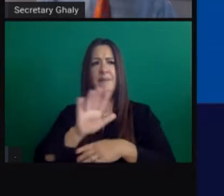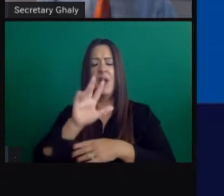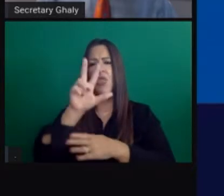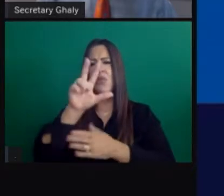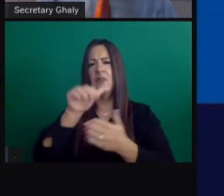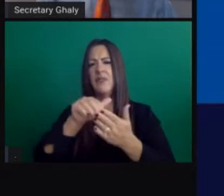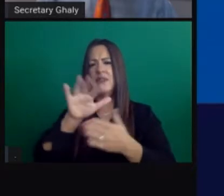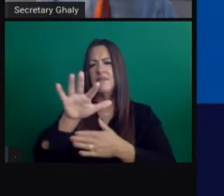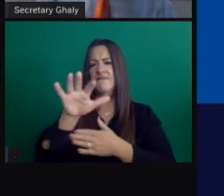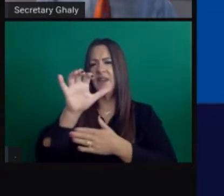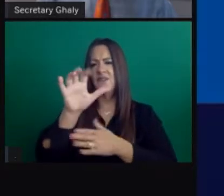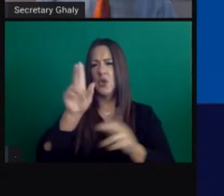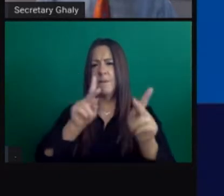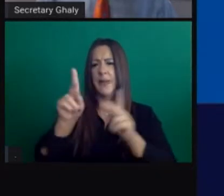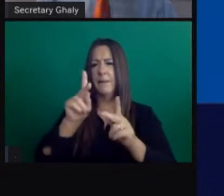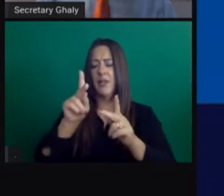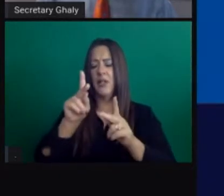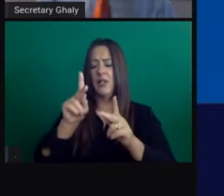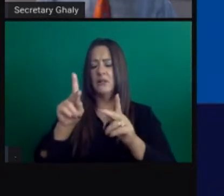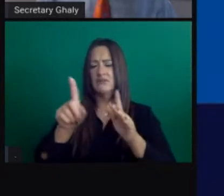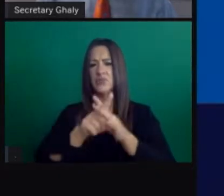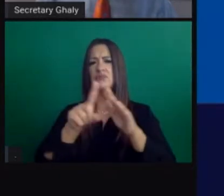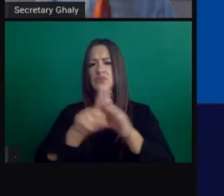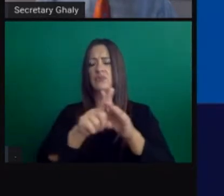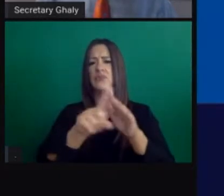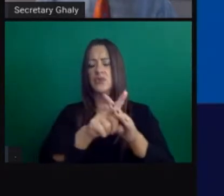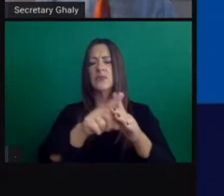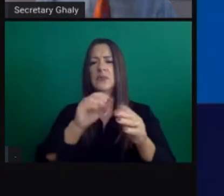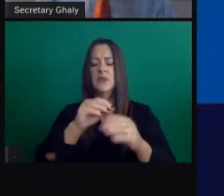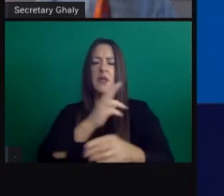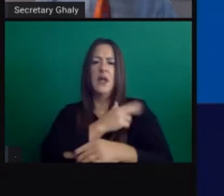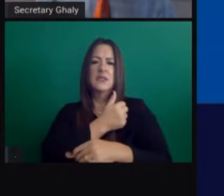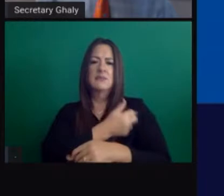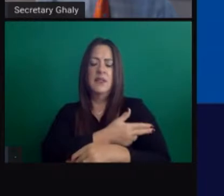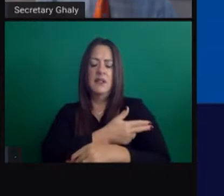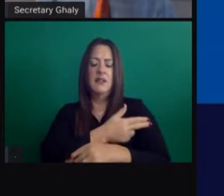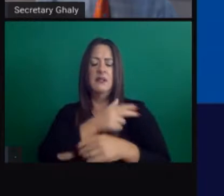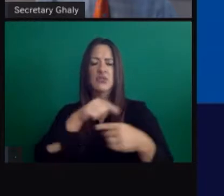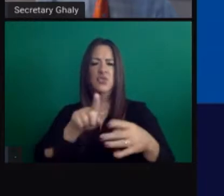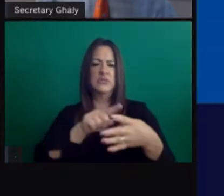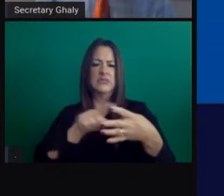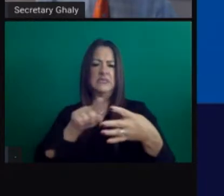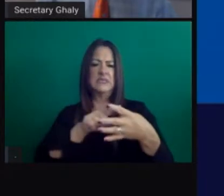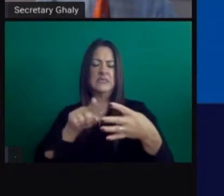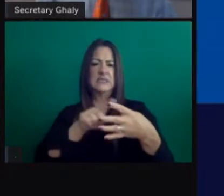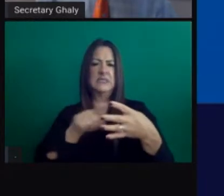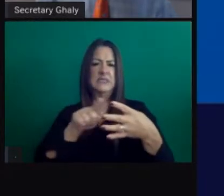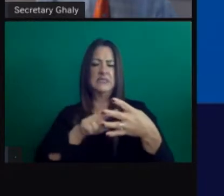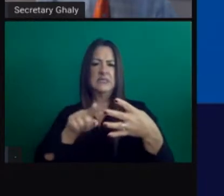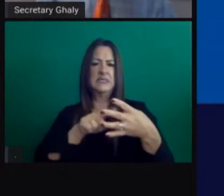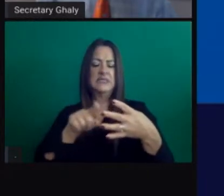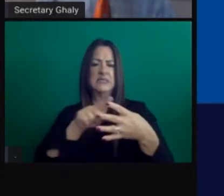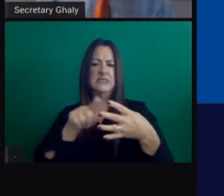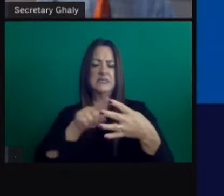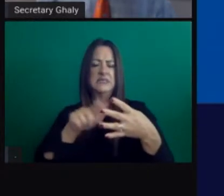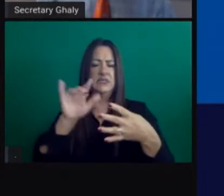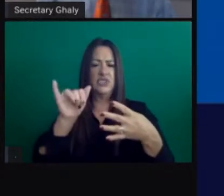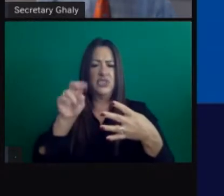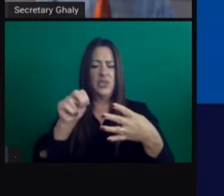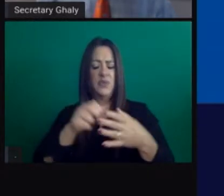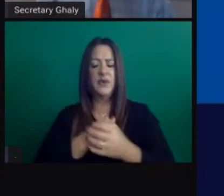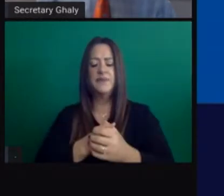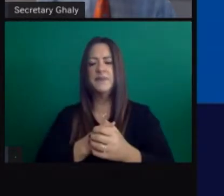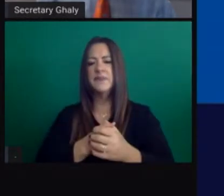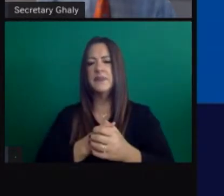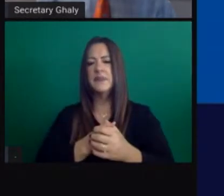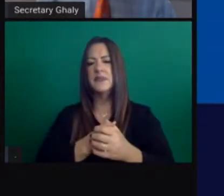the early part of January. As it relates to COVID-19, we are seeing numbers in the mid